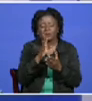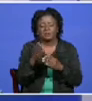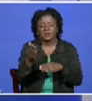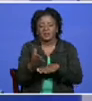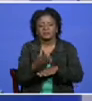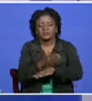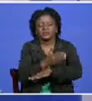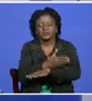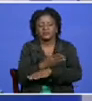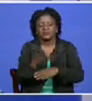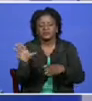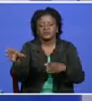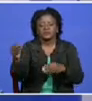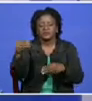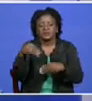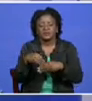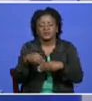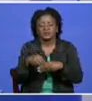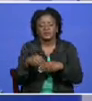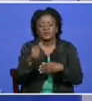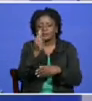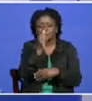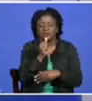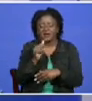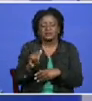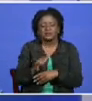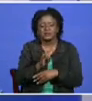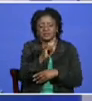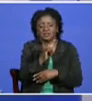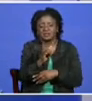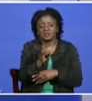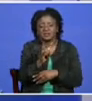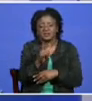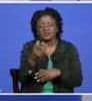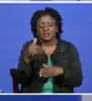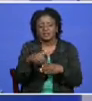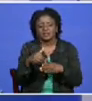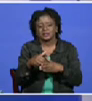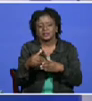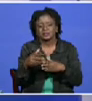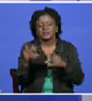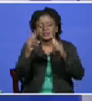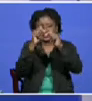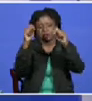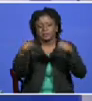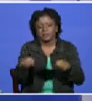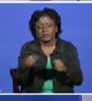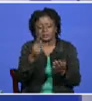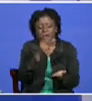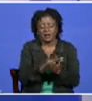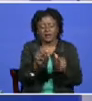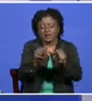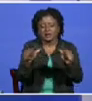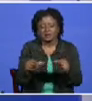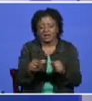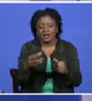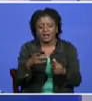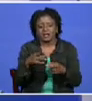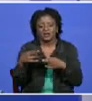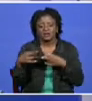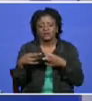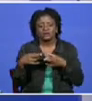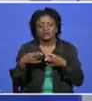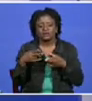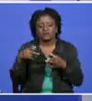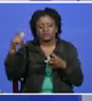it fully operational. The airport expansion and renovation will include a terminal, parking area, and a runway extension. The Queen's